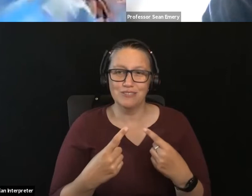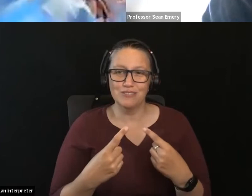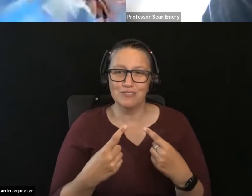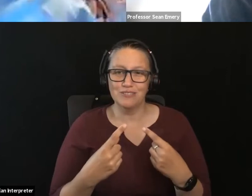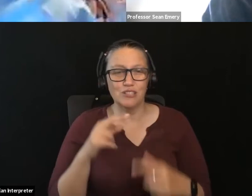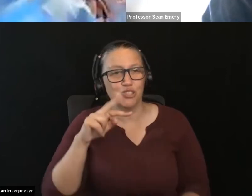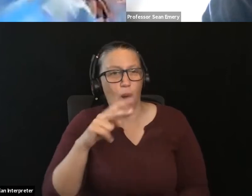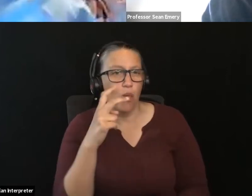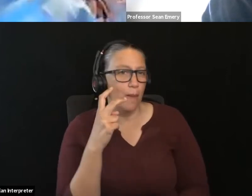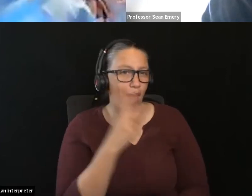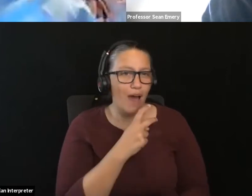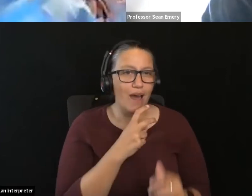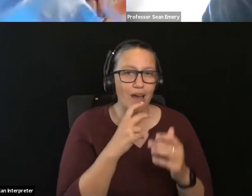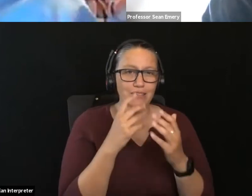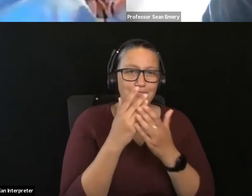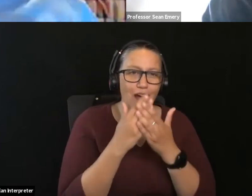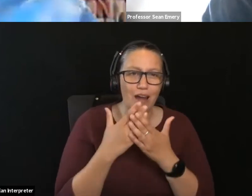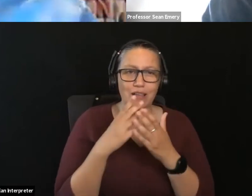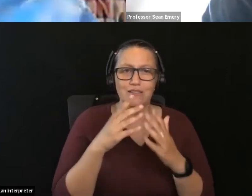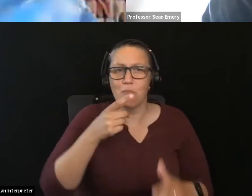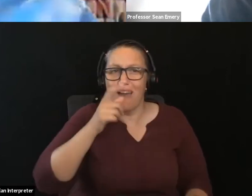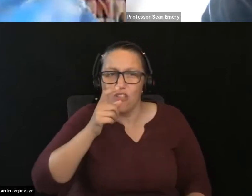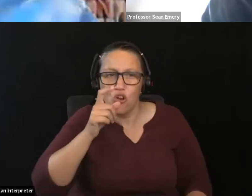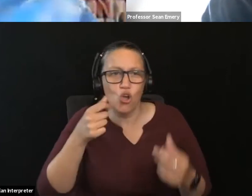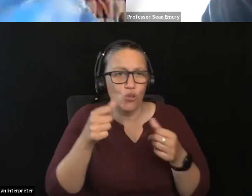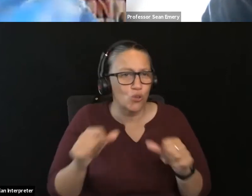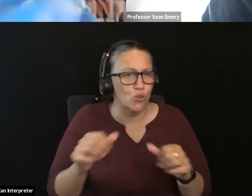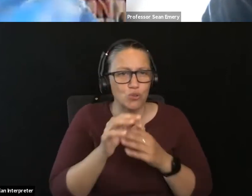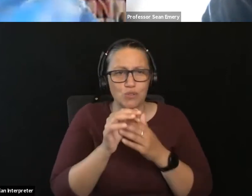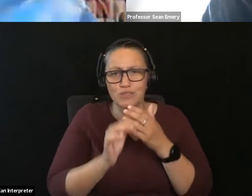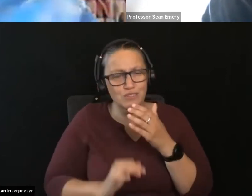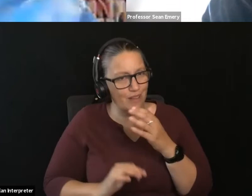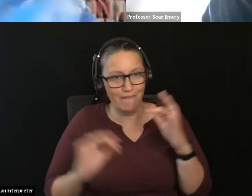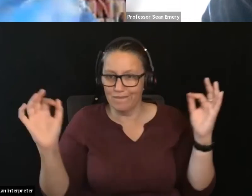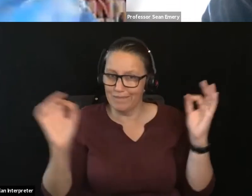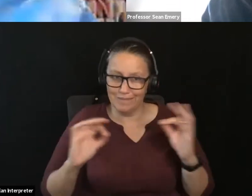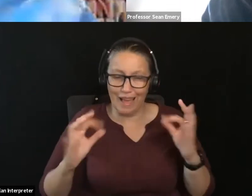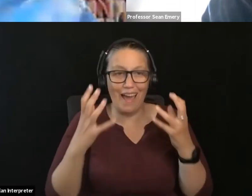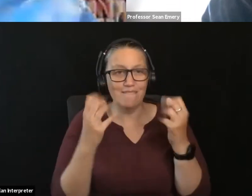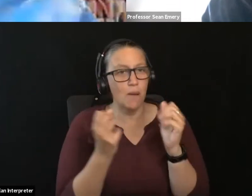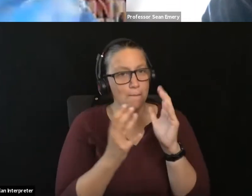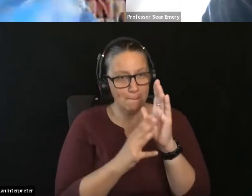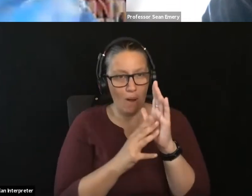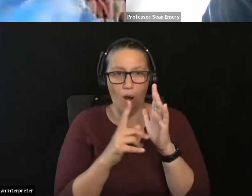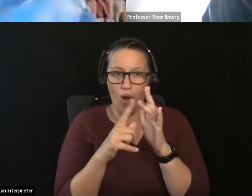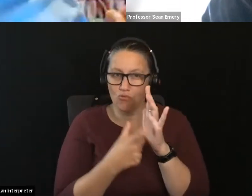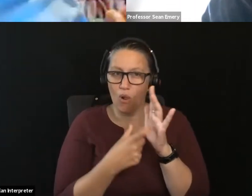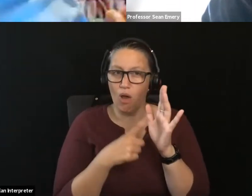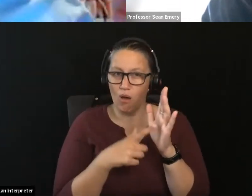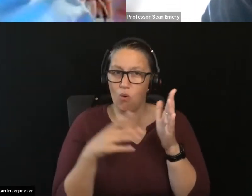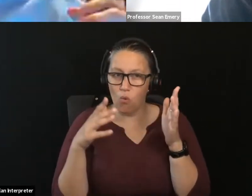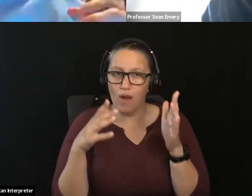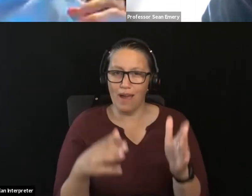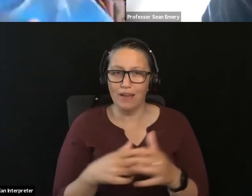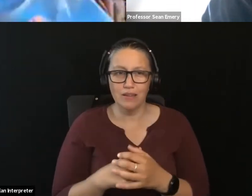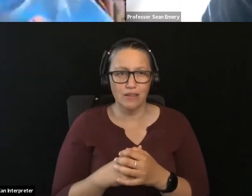double-blind studies of methadone and how there is a moral dimension. There's always a moral dimension, which is